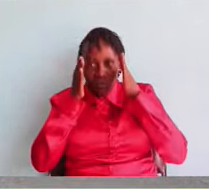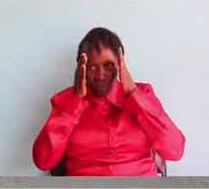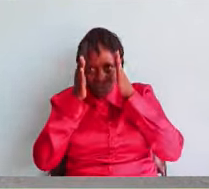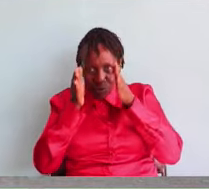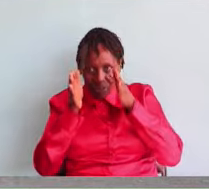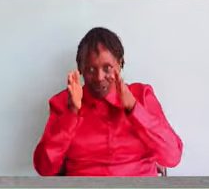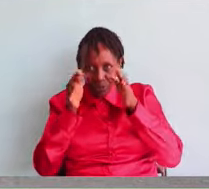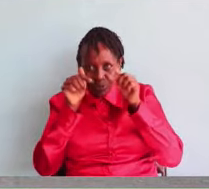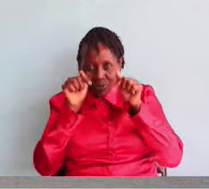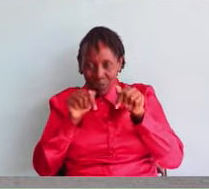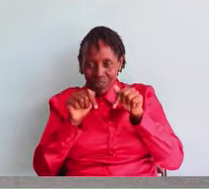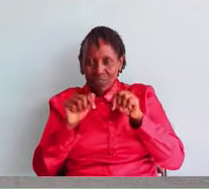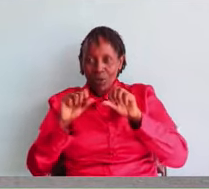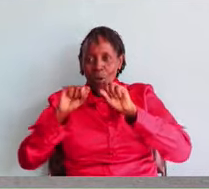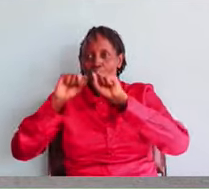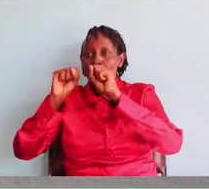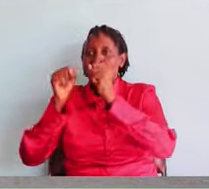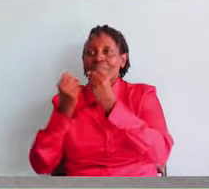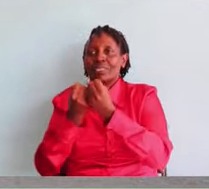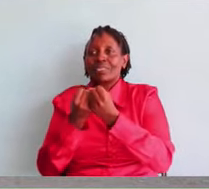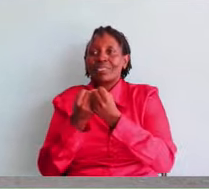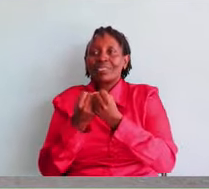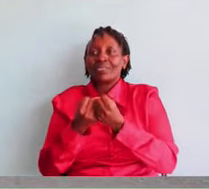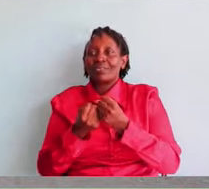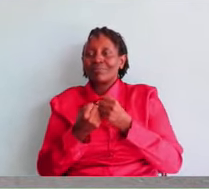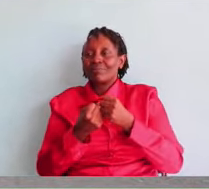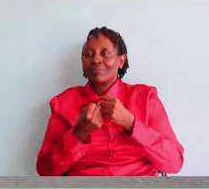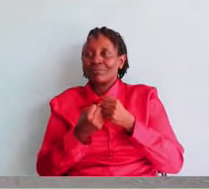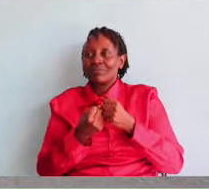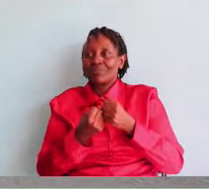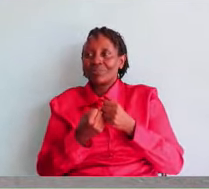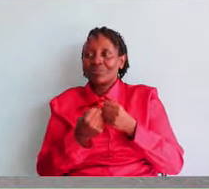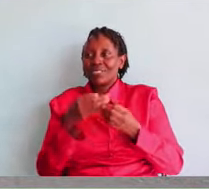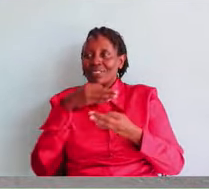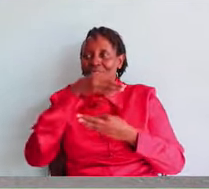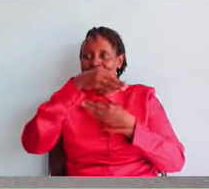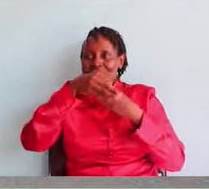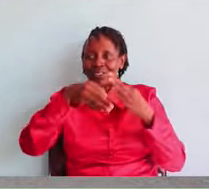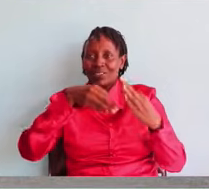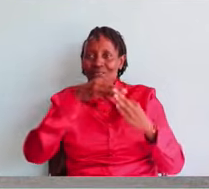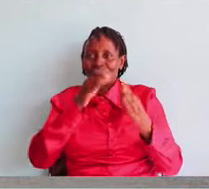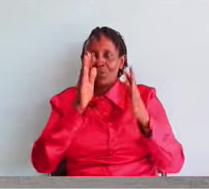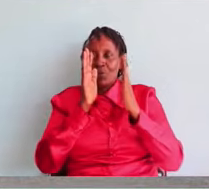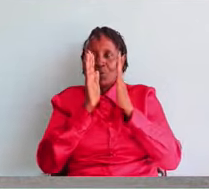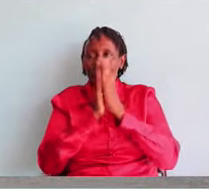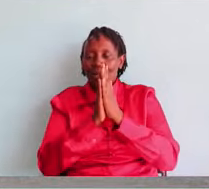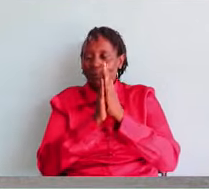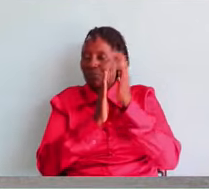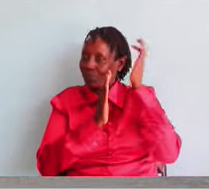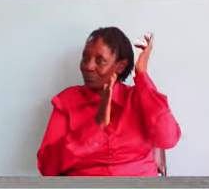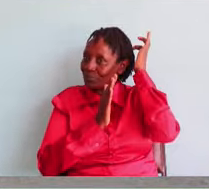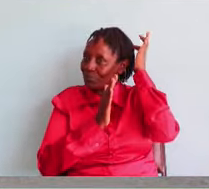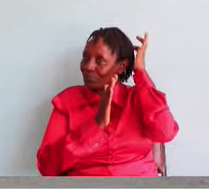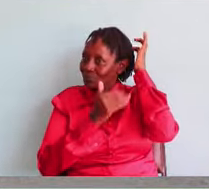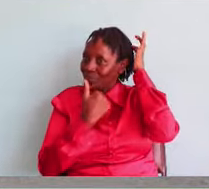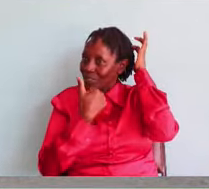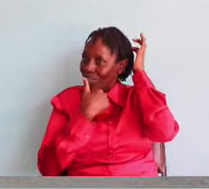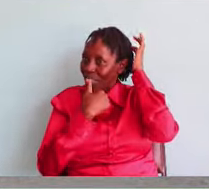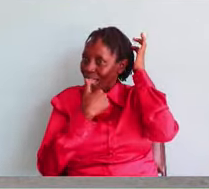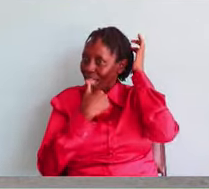this community, to the apostles' teaching, to God's word, to this fellowship, to prayer, to the breaking of bread.